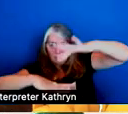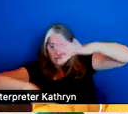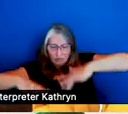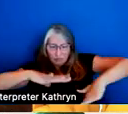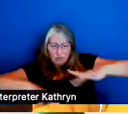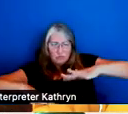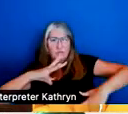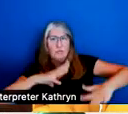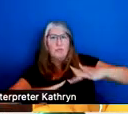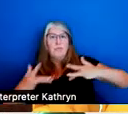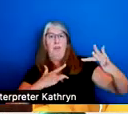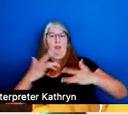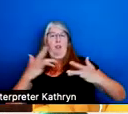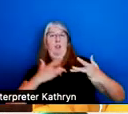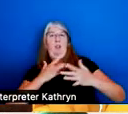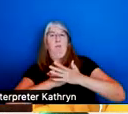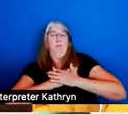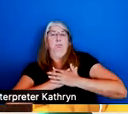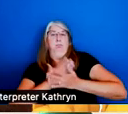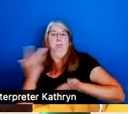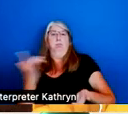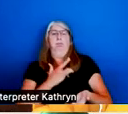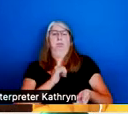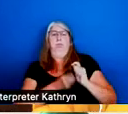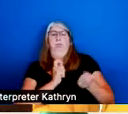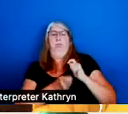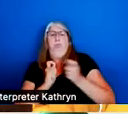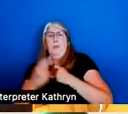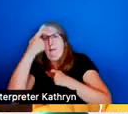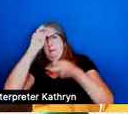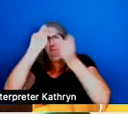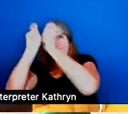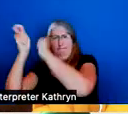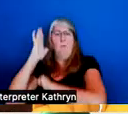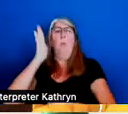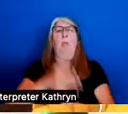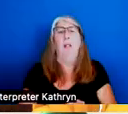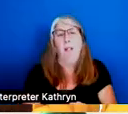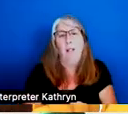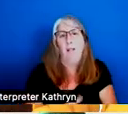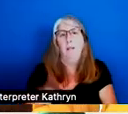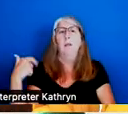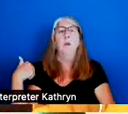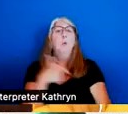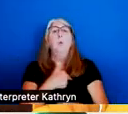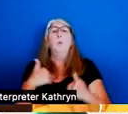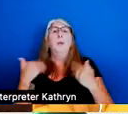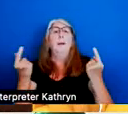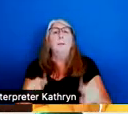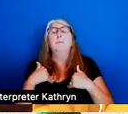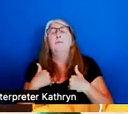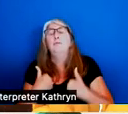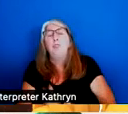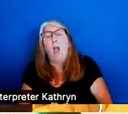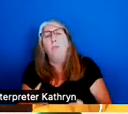and minds. When we are tired and worn and cannot